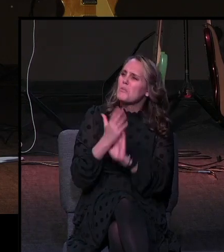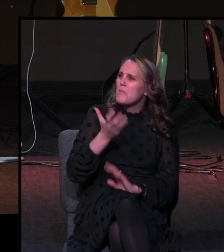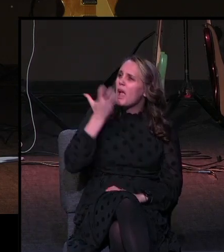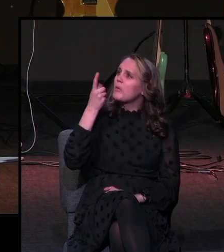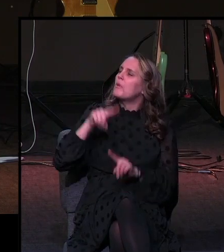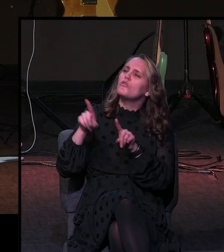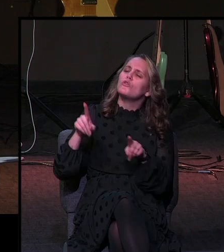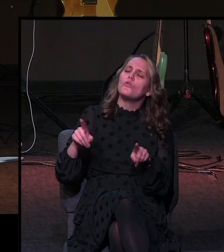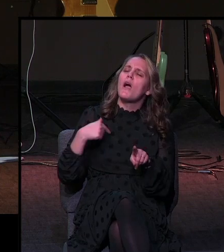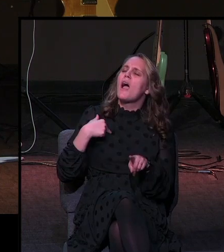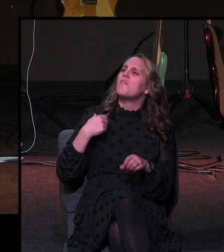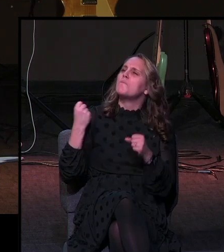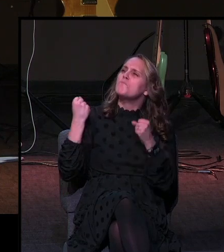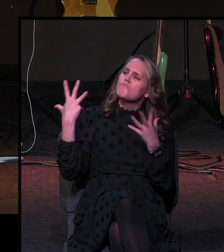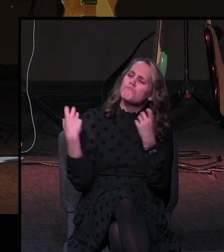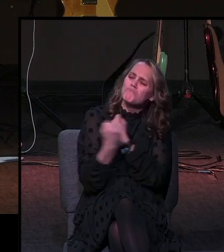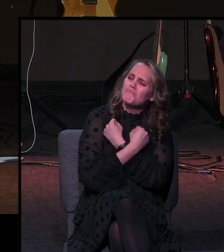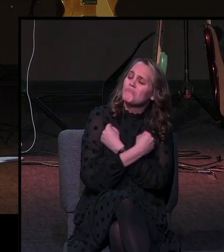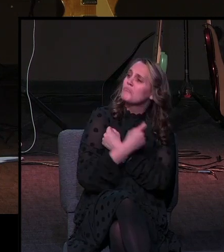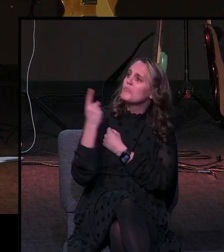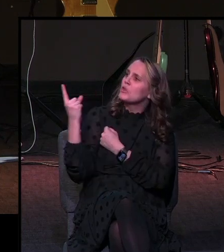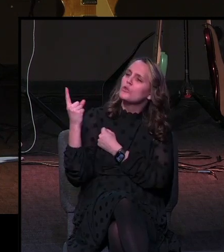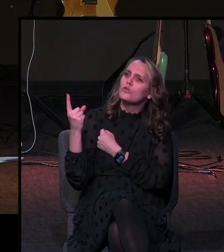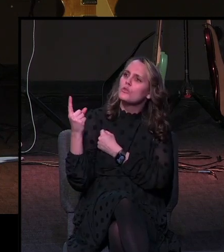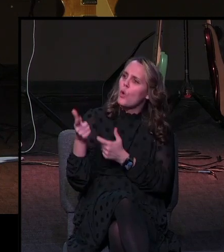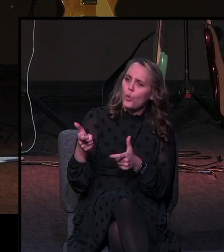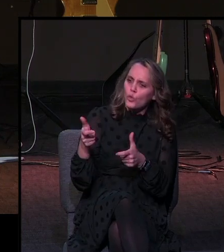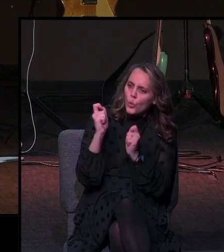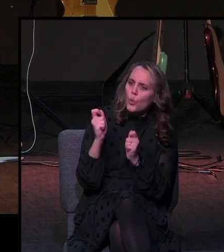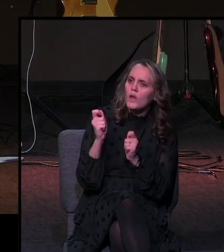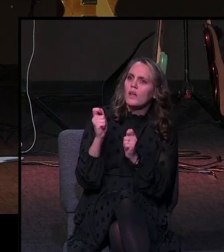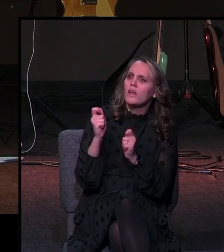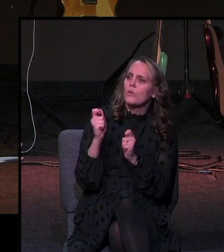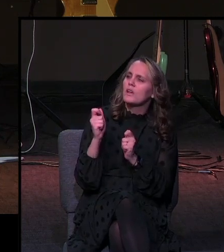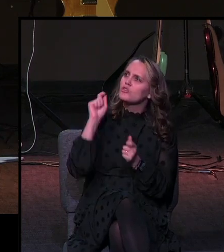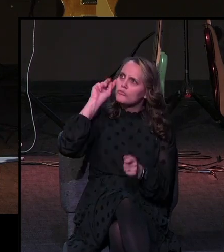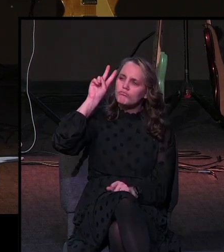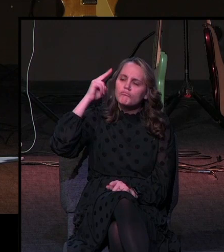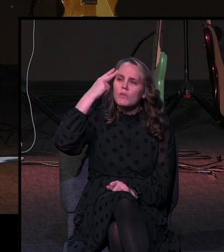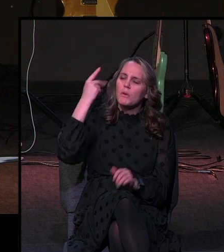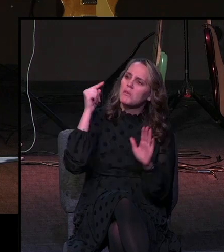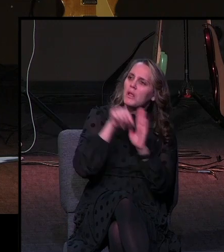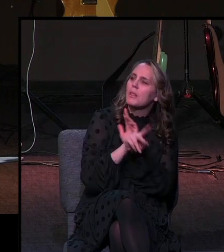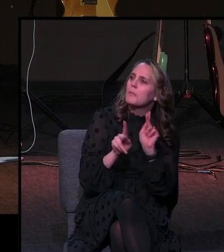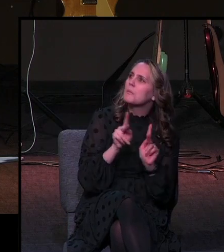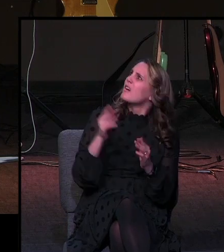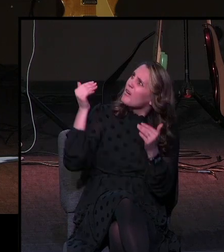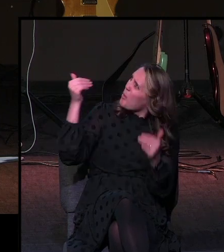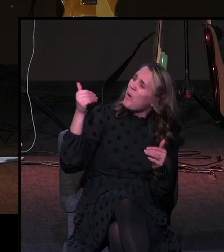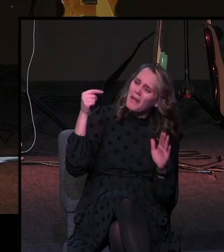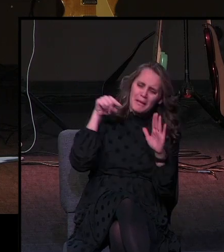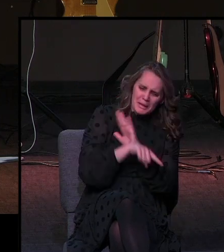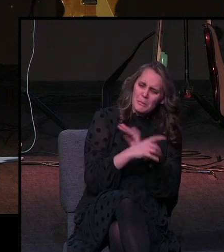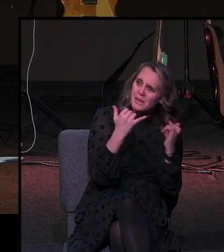love. You are eager to turn back from destroying people. Just kill me now, Lord. I'd rather be dead than alive if what I